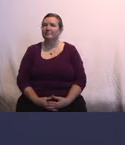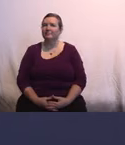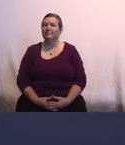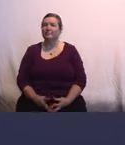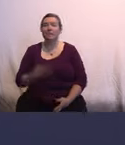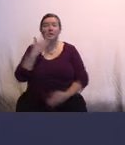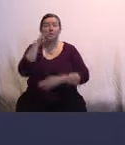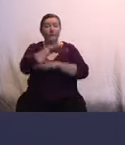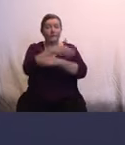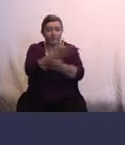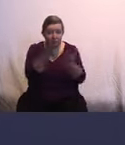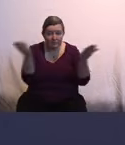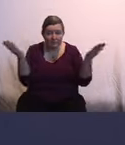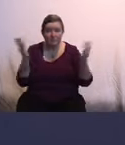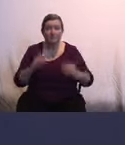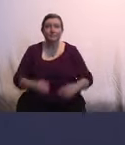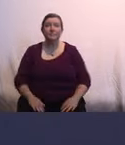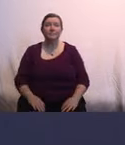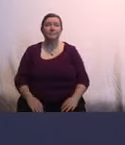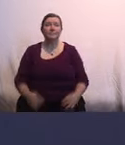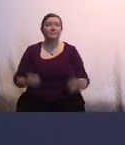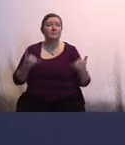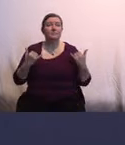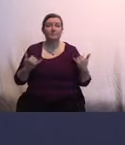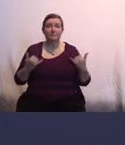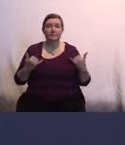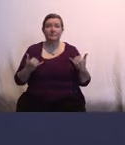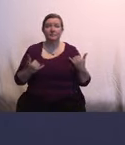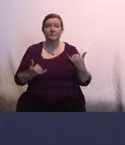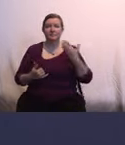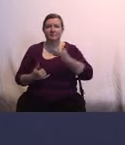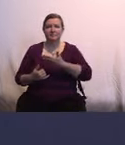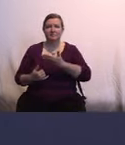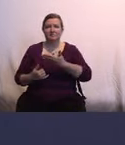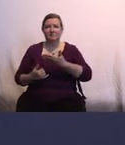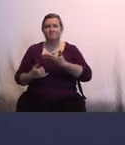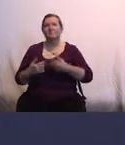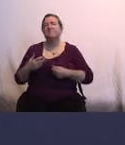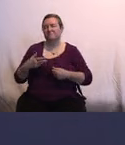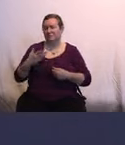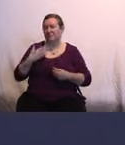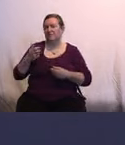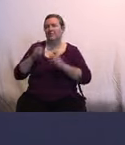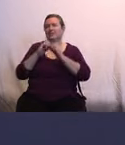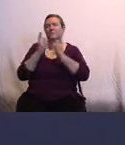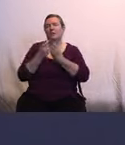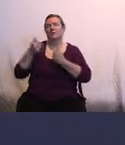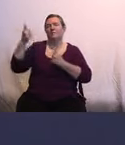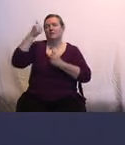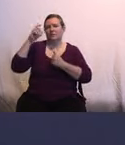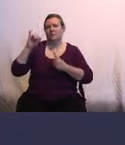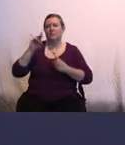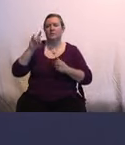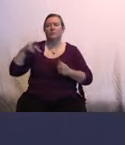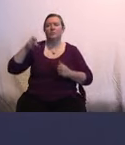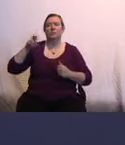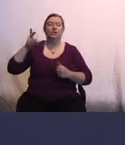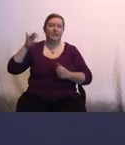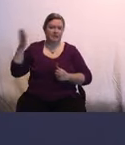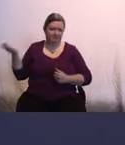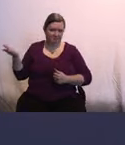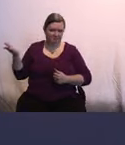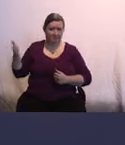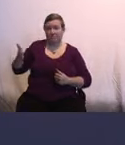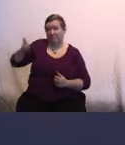Good afternoon. I'm joined by the woman on my right who needs no introduction, the Commissioner of the Department of Health, Judy Persicelli. To her right,